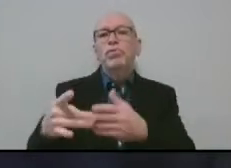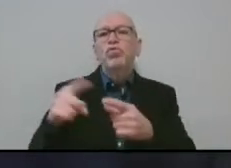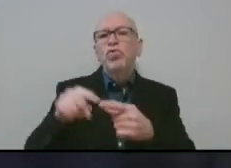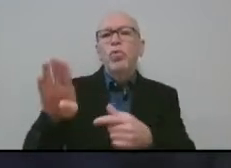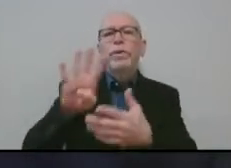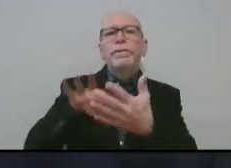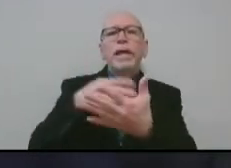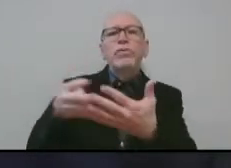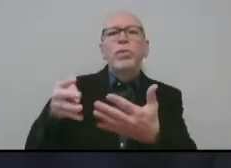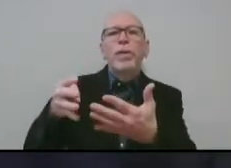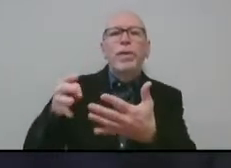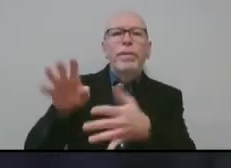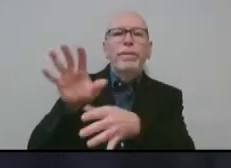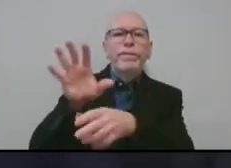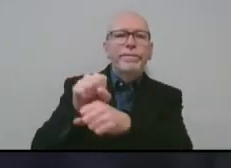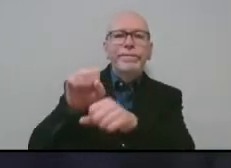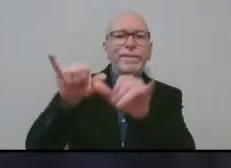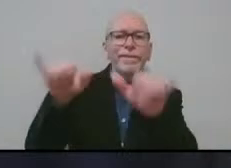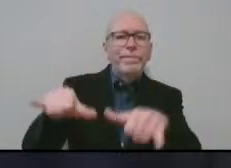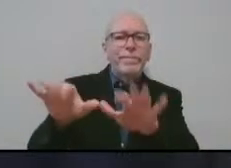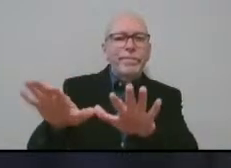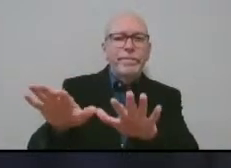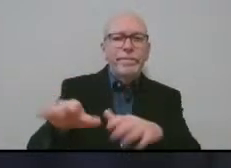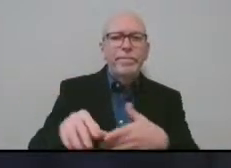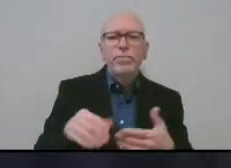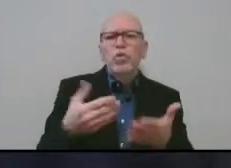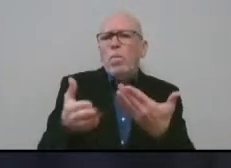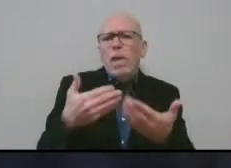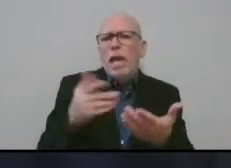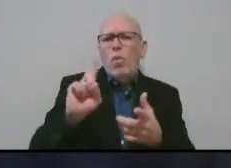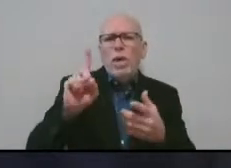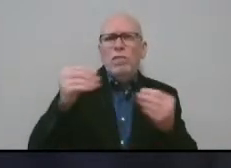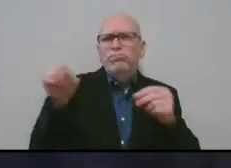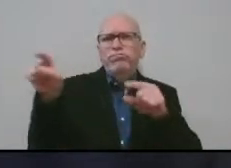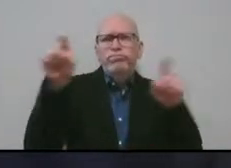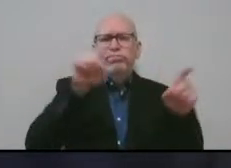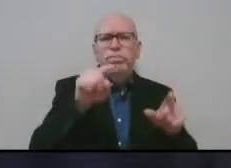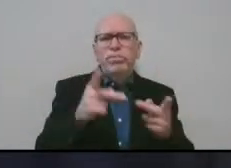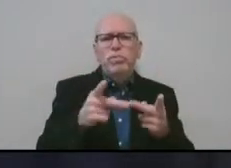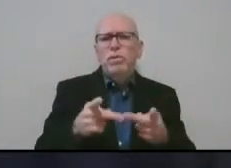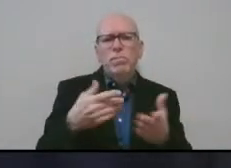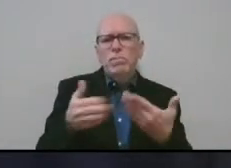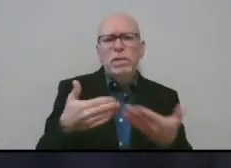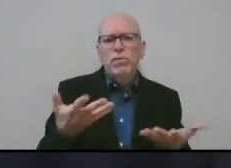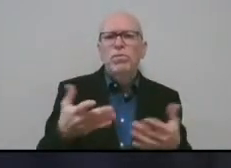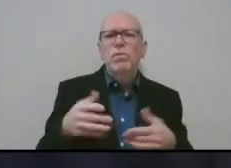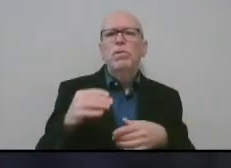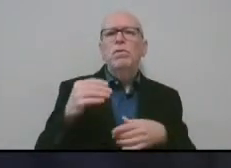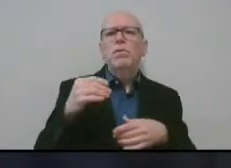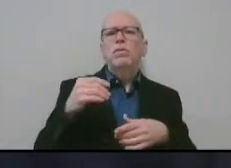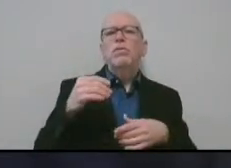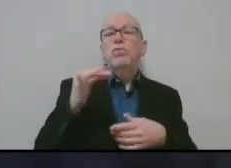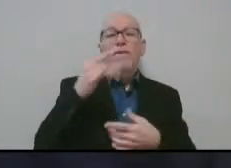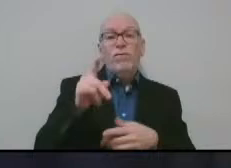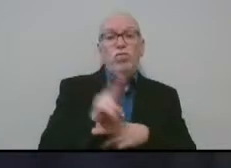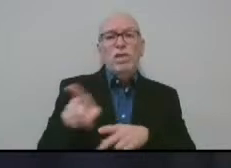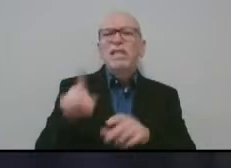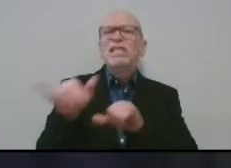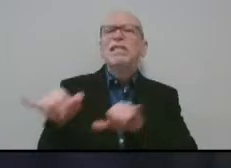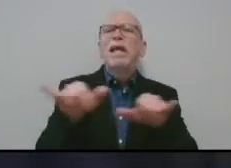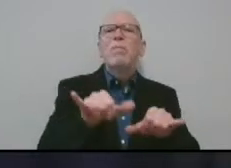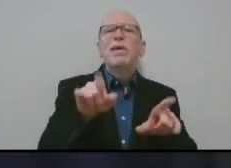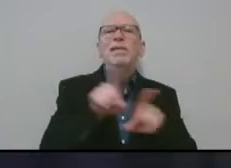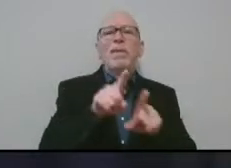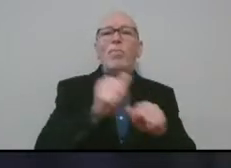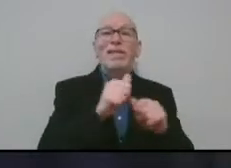scheduling place, no matter where it's at or what the location is. So if you just use that, it's very similar to how we set up testing.